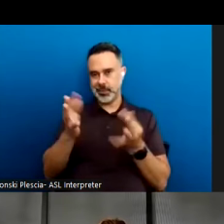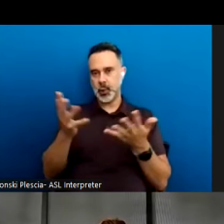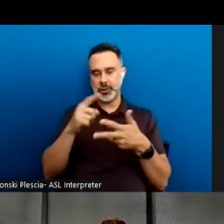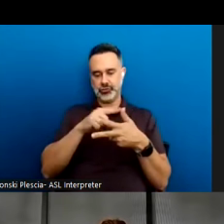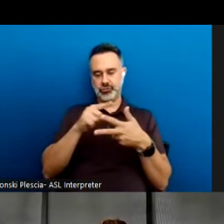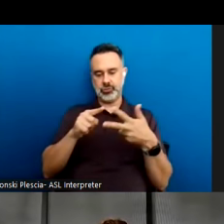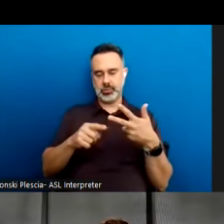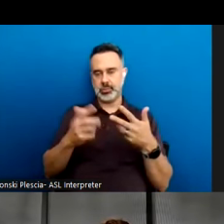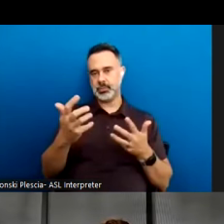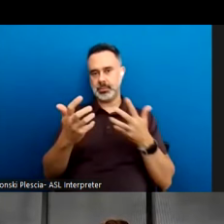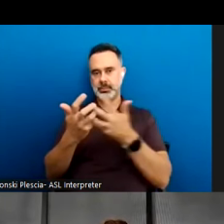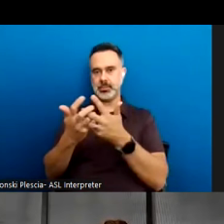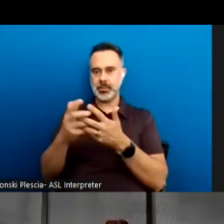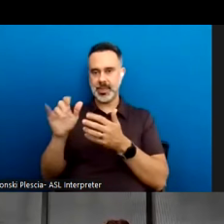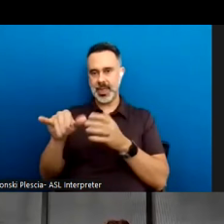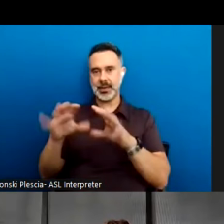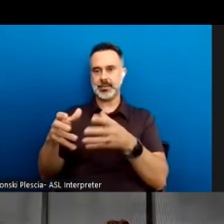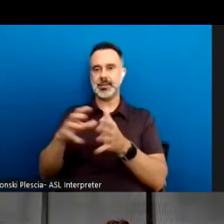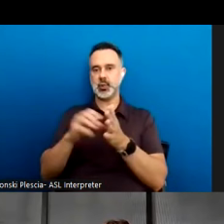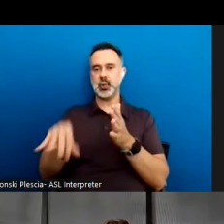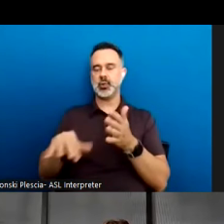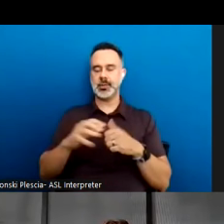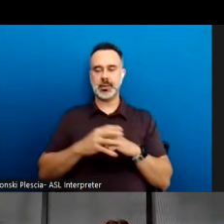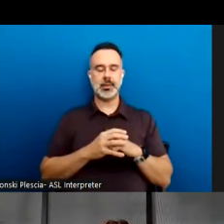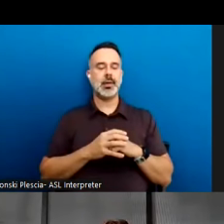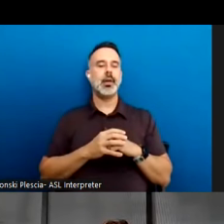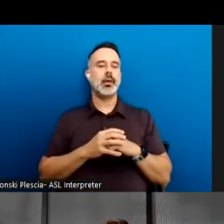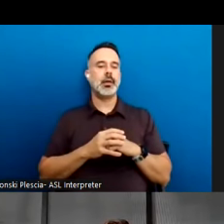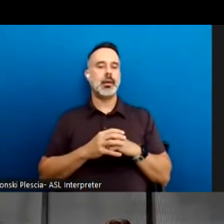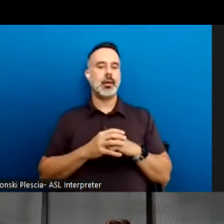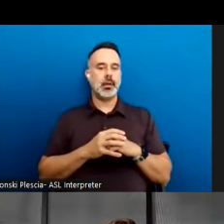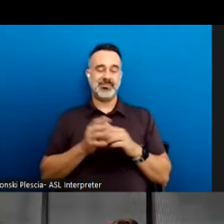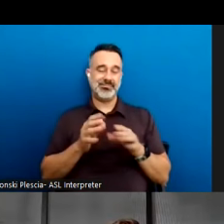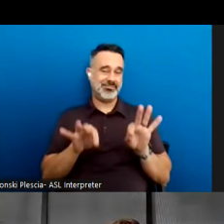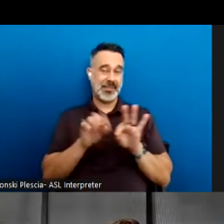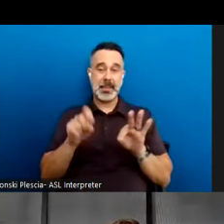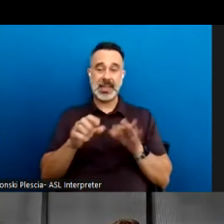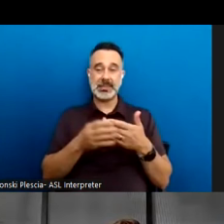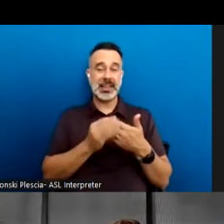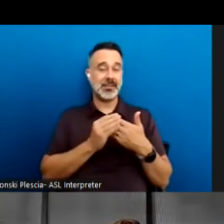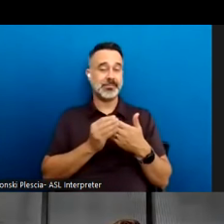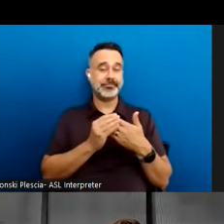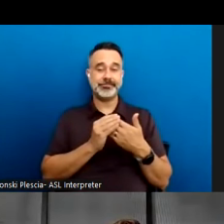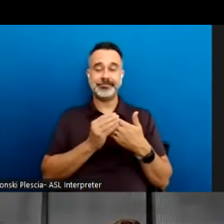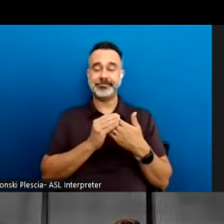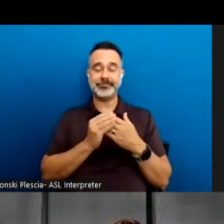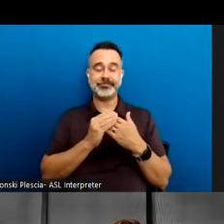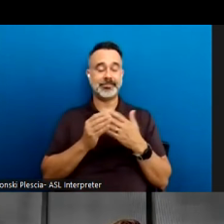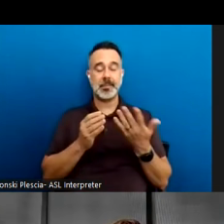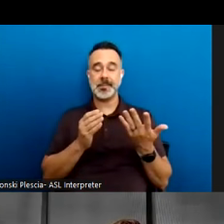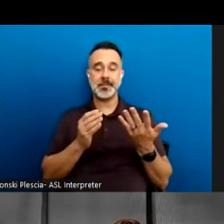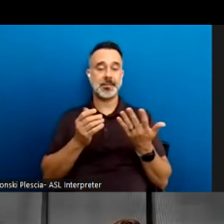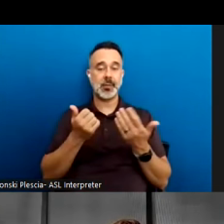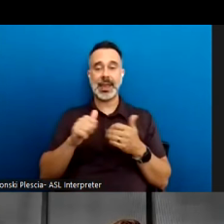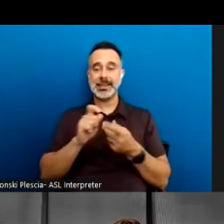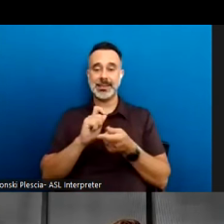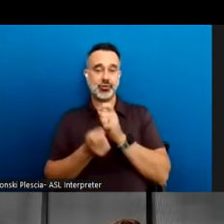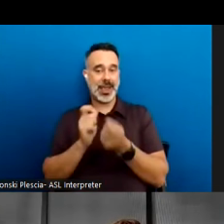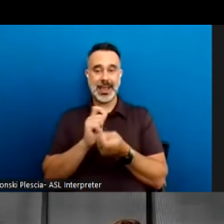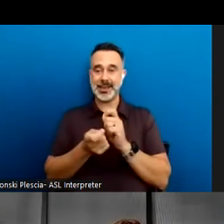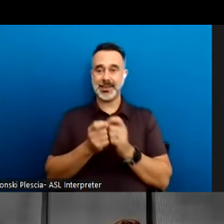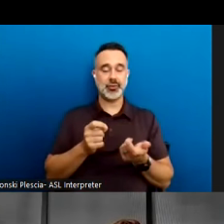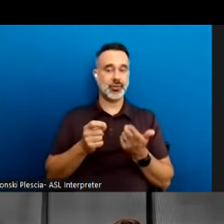of students. And then really just being fluid and willing and flexible for any change that's needing